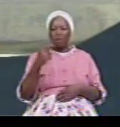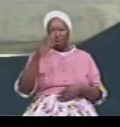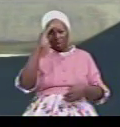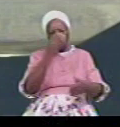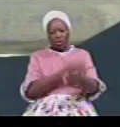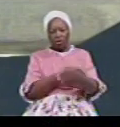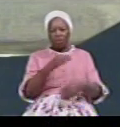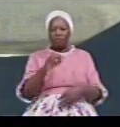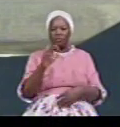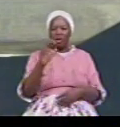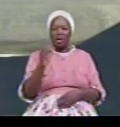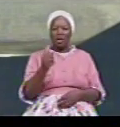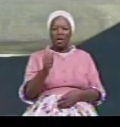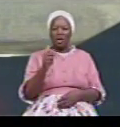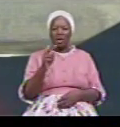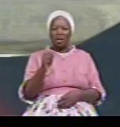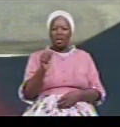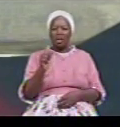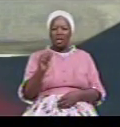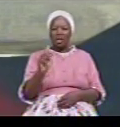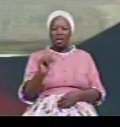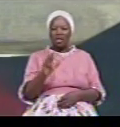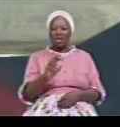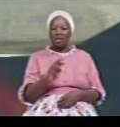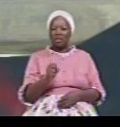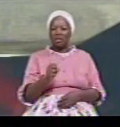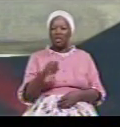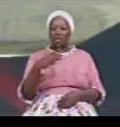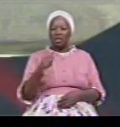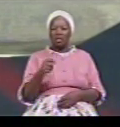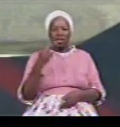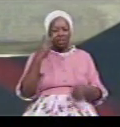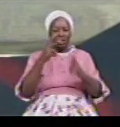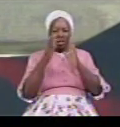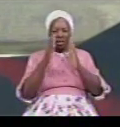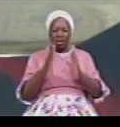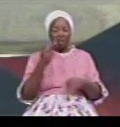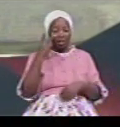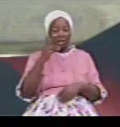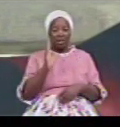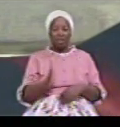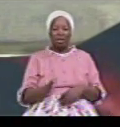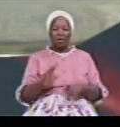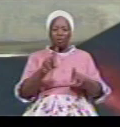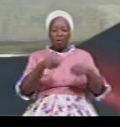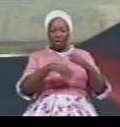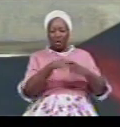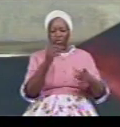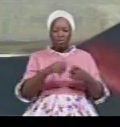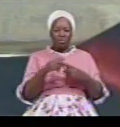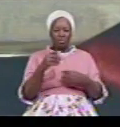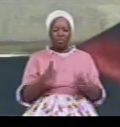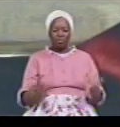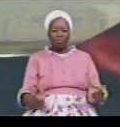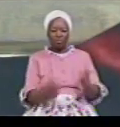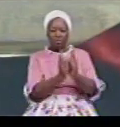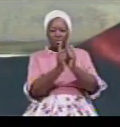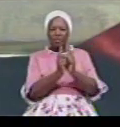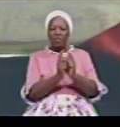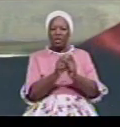Hanani, the seer, went out to meet him and said to King